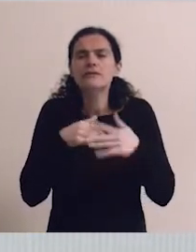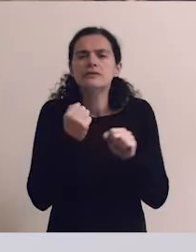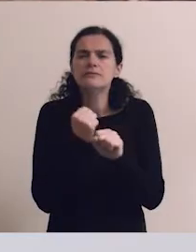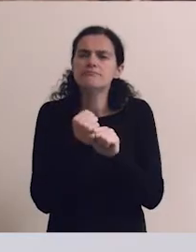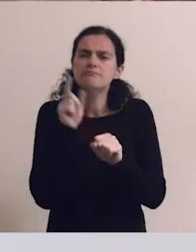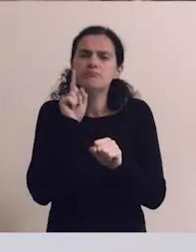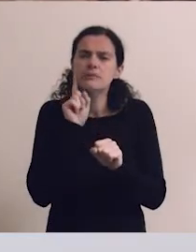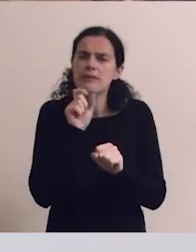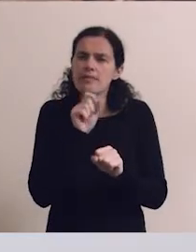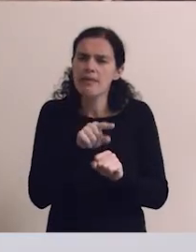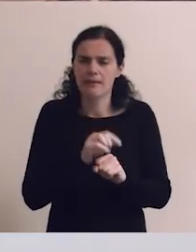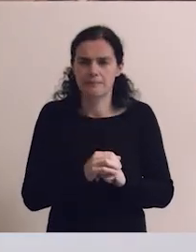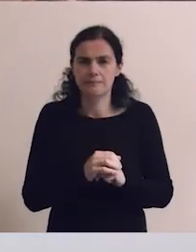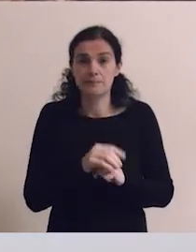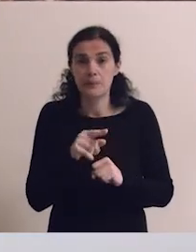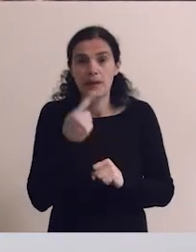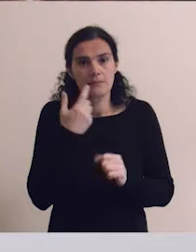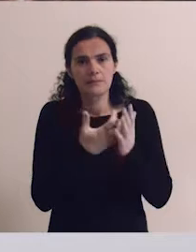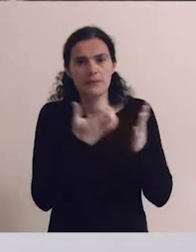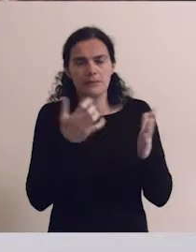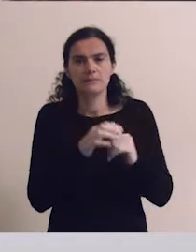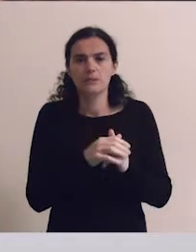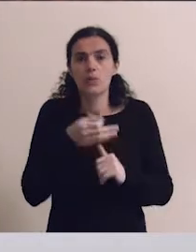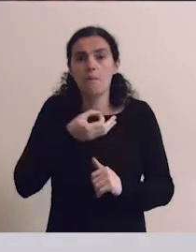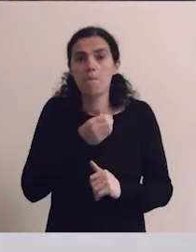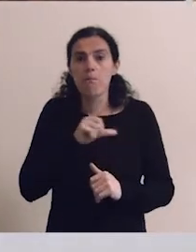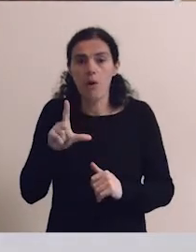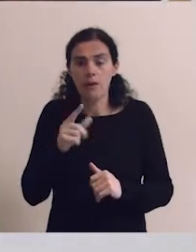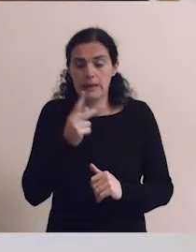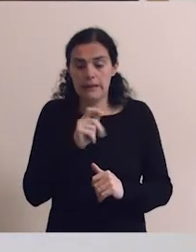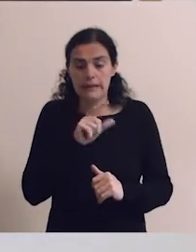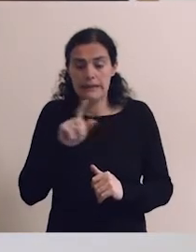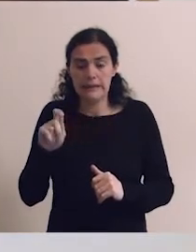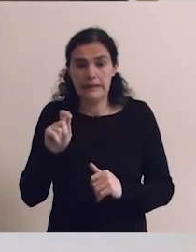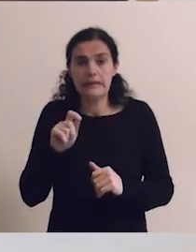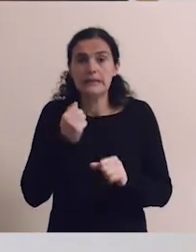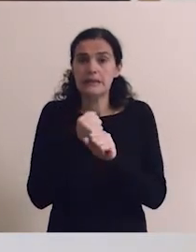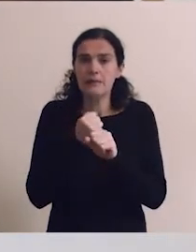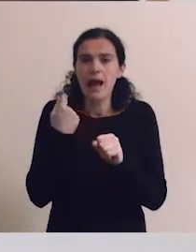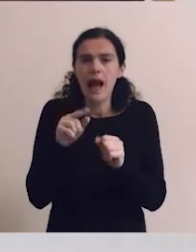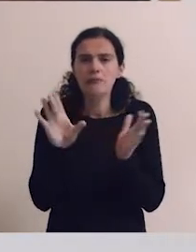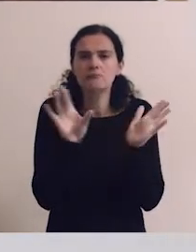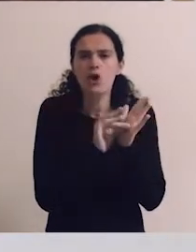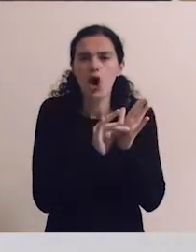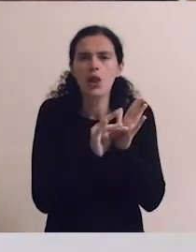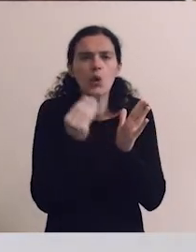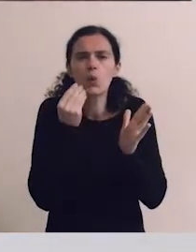work. And she noticed that the Paul Klee work was actually